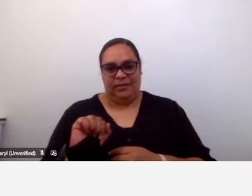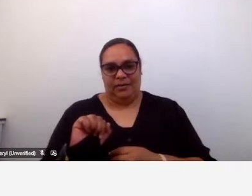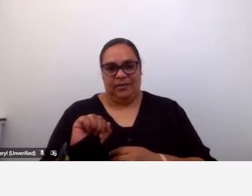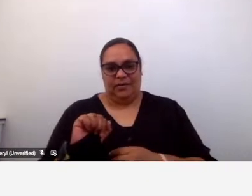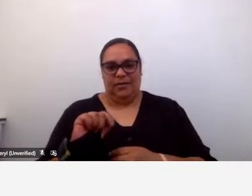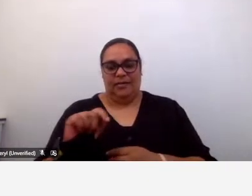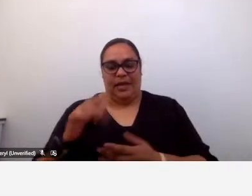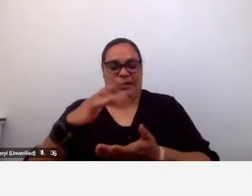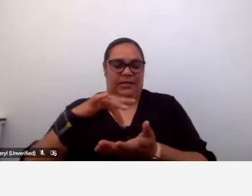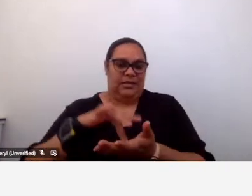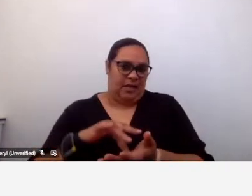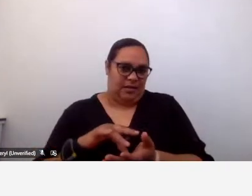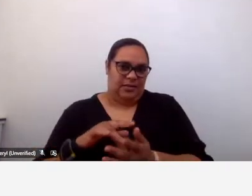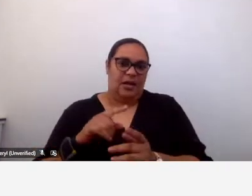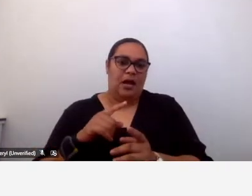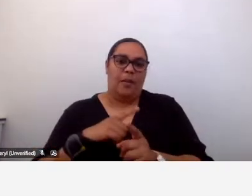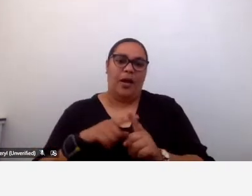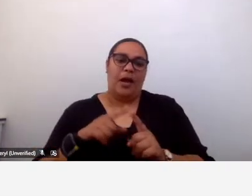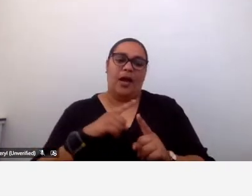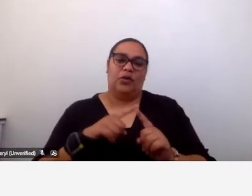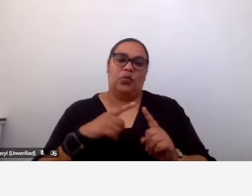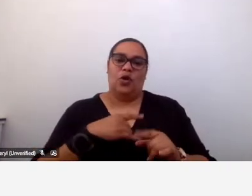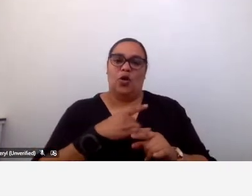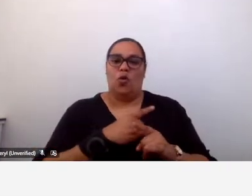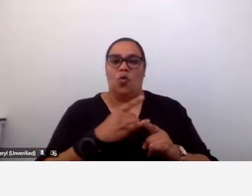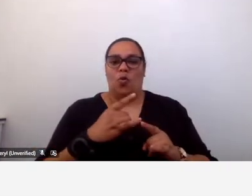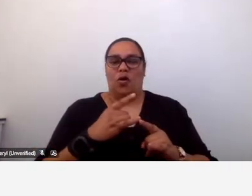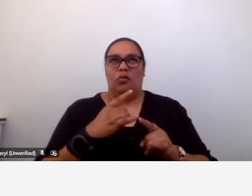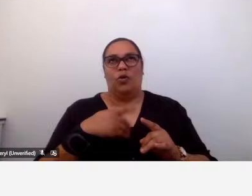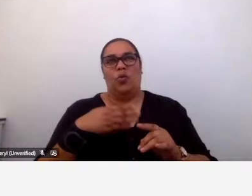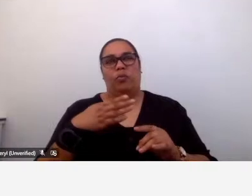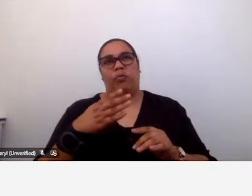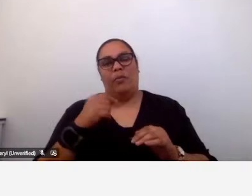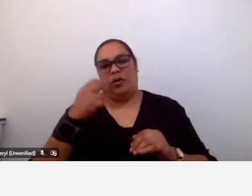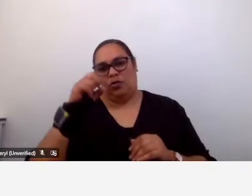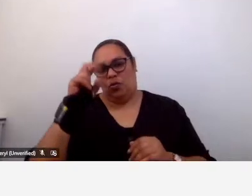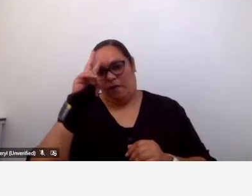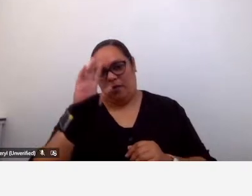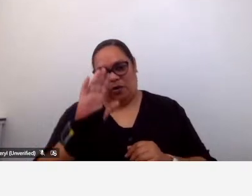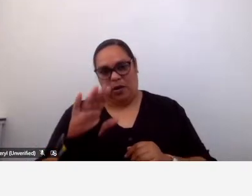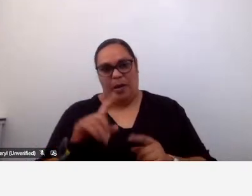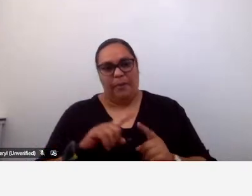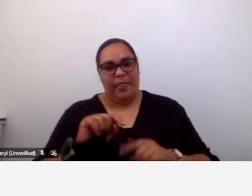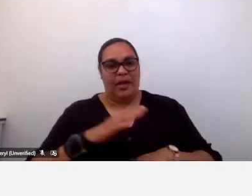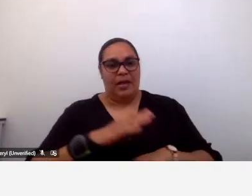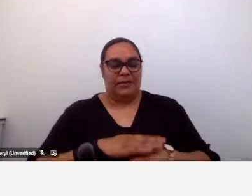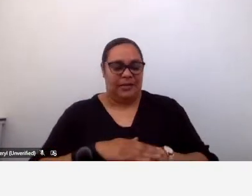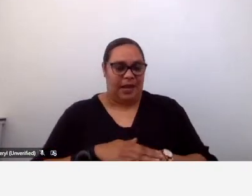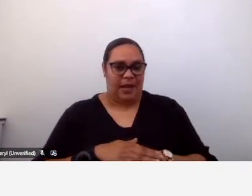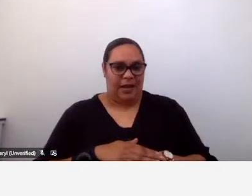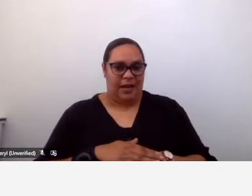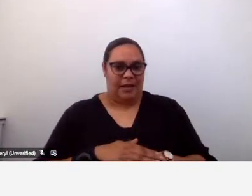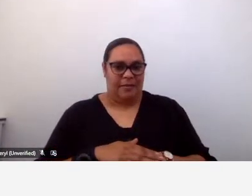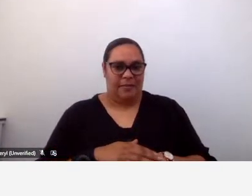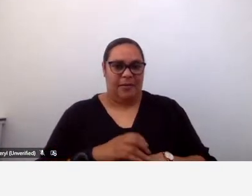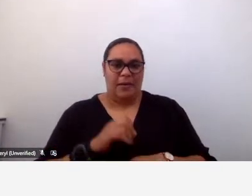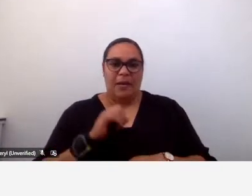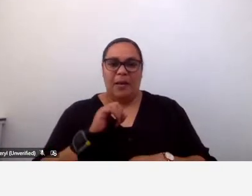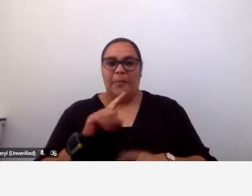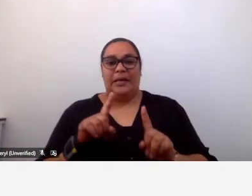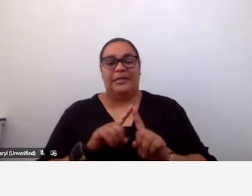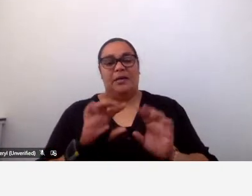initiation sites. We won the court. It was around about 12 o'clock. Then at that point in time, it was a very sensational